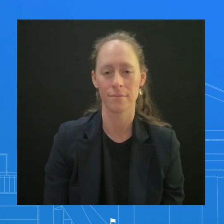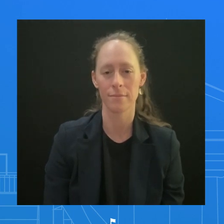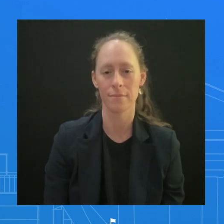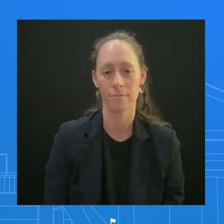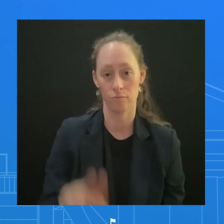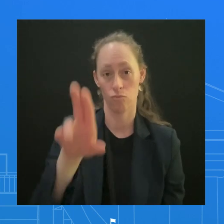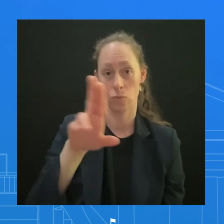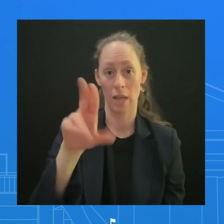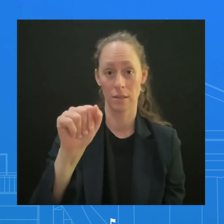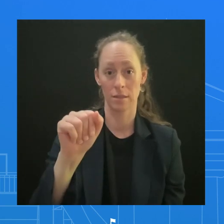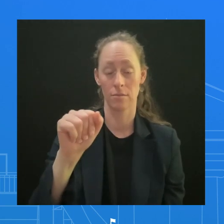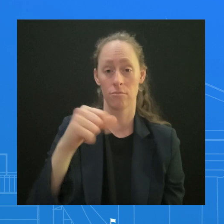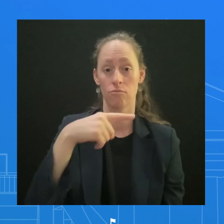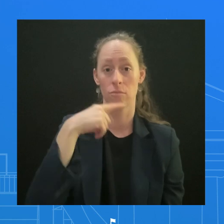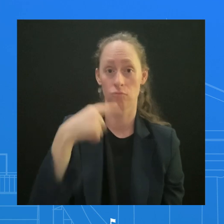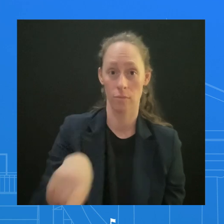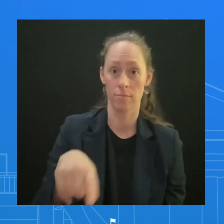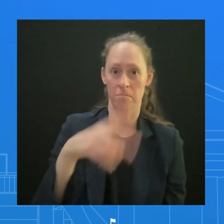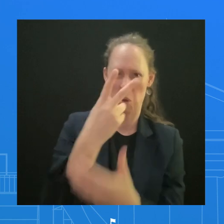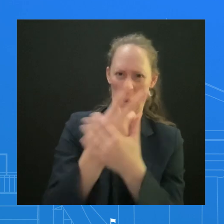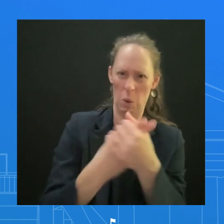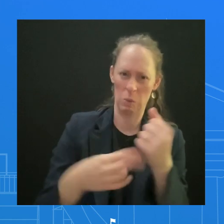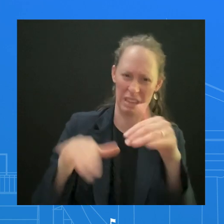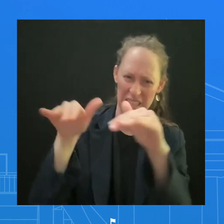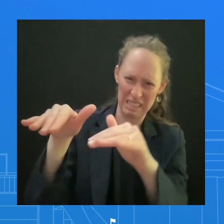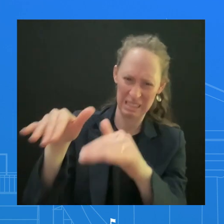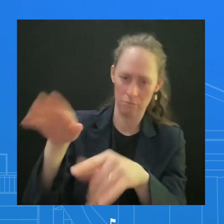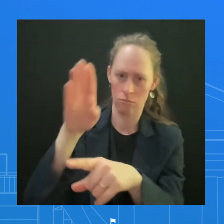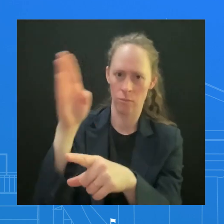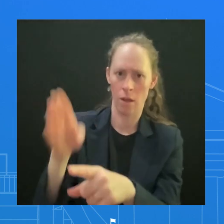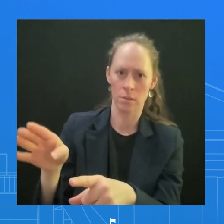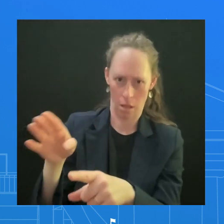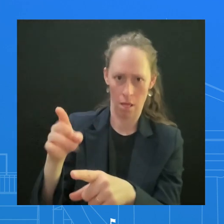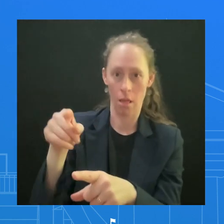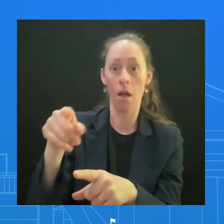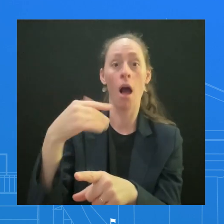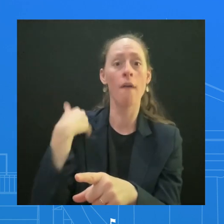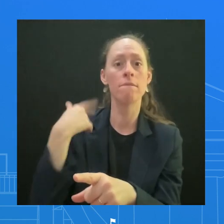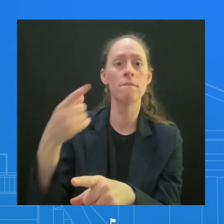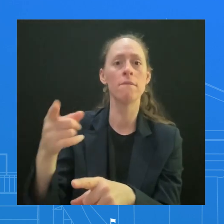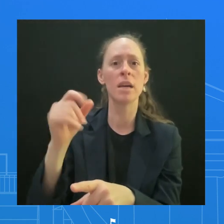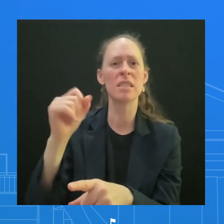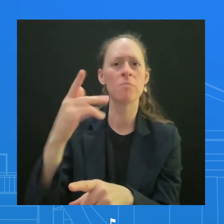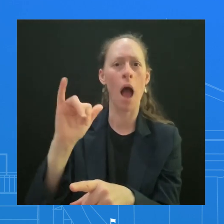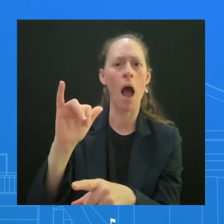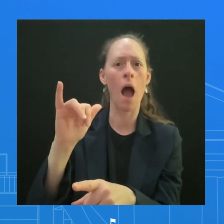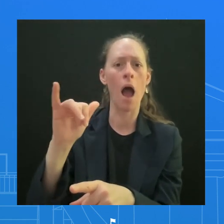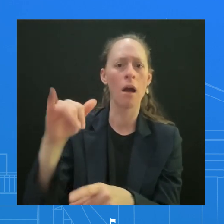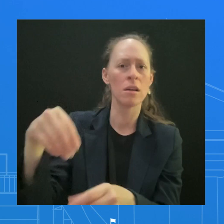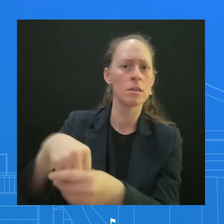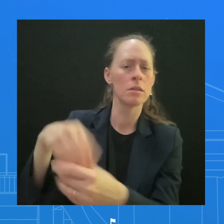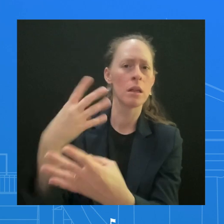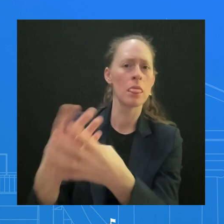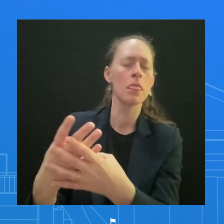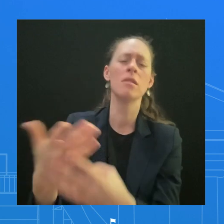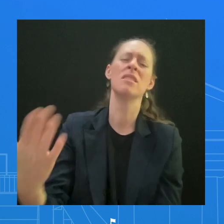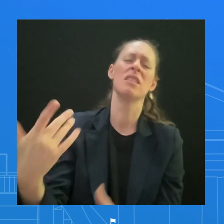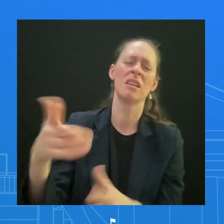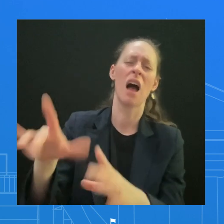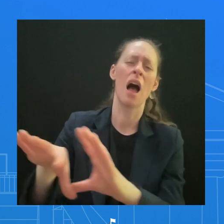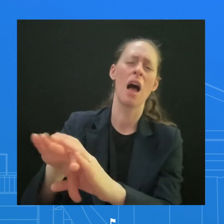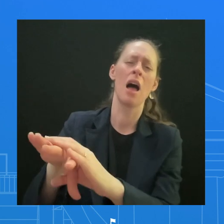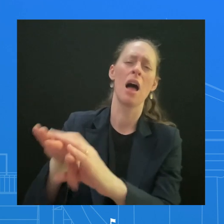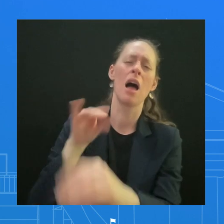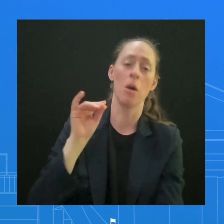extradition of a Russian spy who is in jail there. Is the United States seeing him as a potential candidate for a